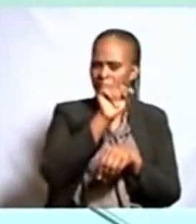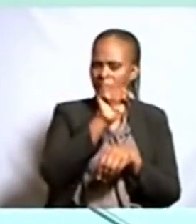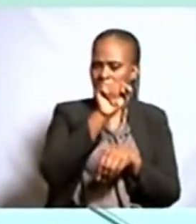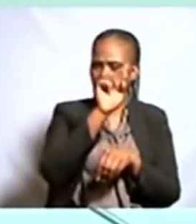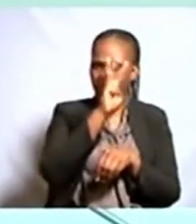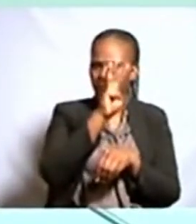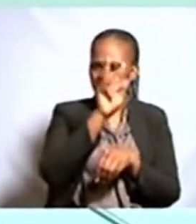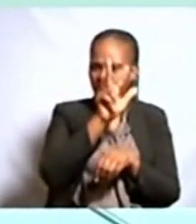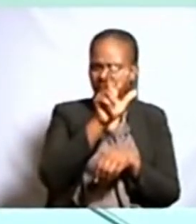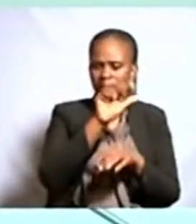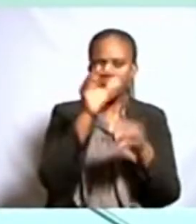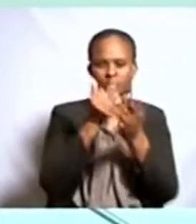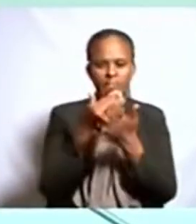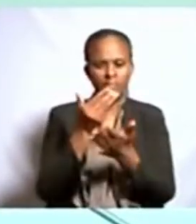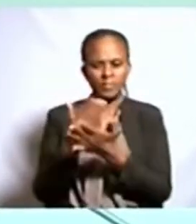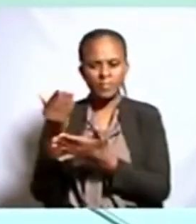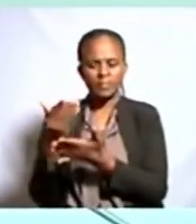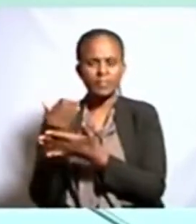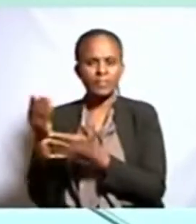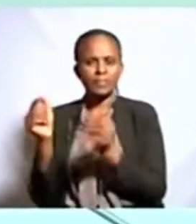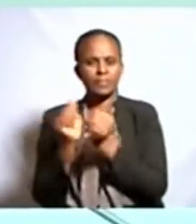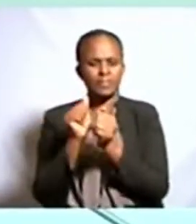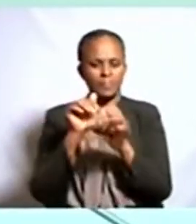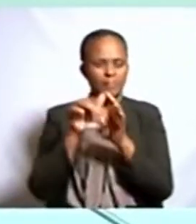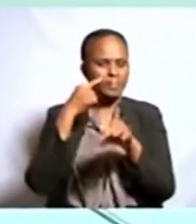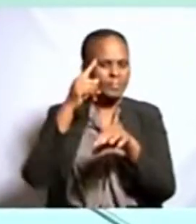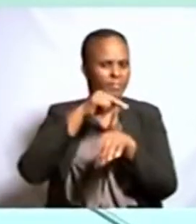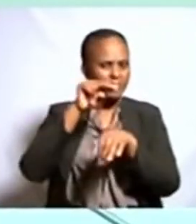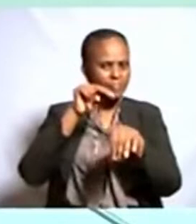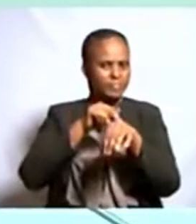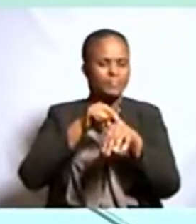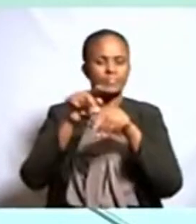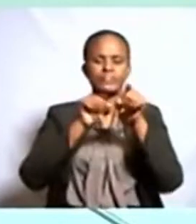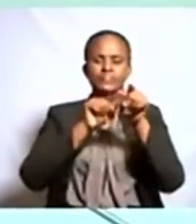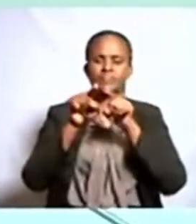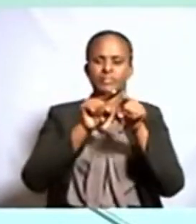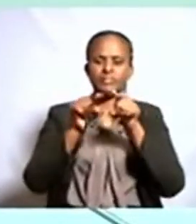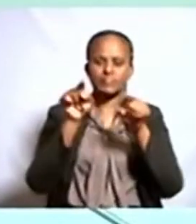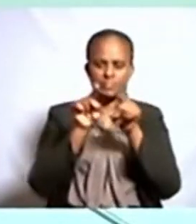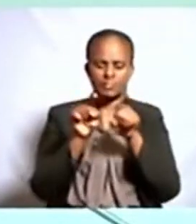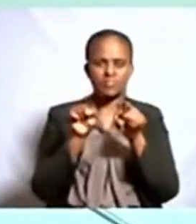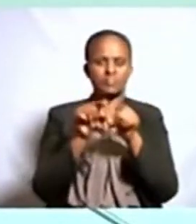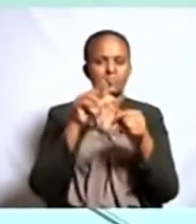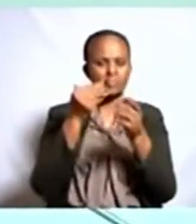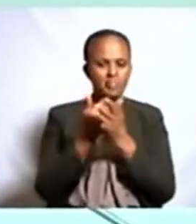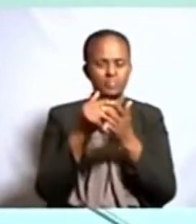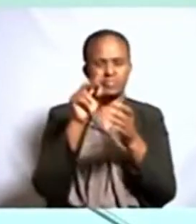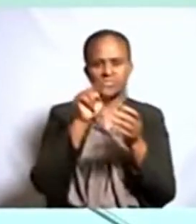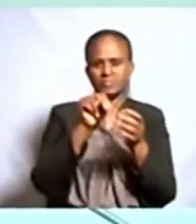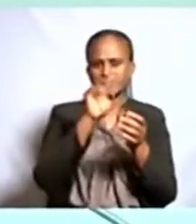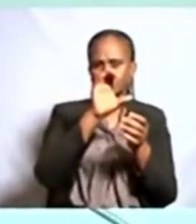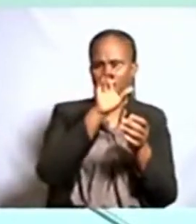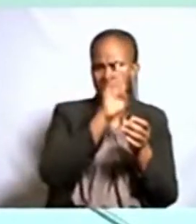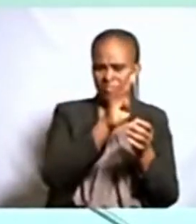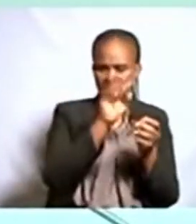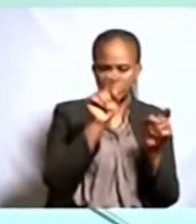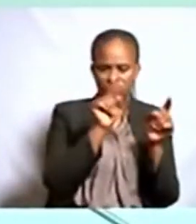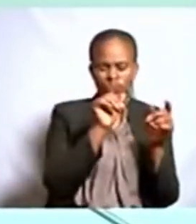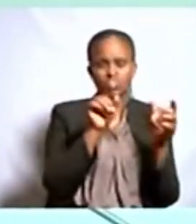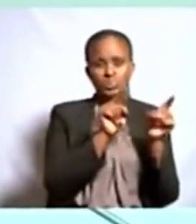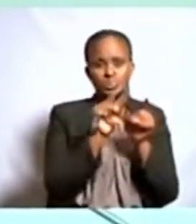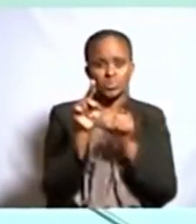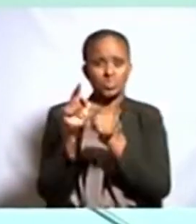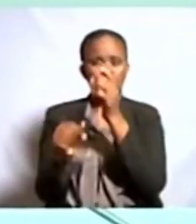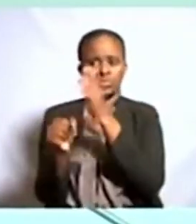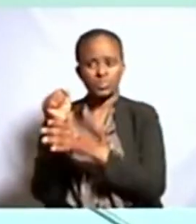4.1.43 requires that all procurement within the threshold for national competitive bidding NCDB and NCB and shopping for goods and